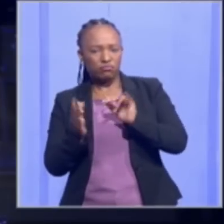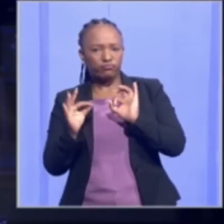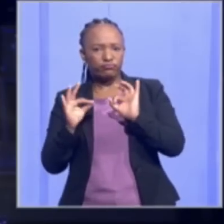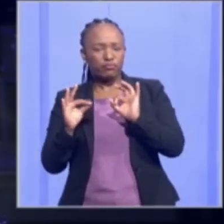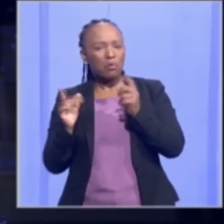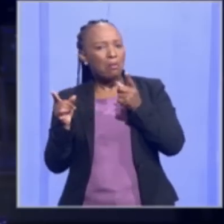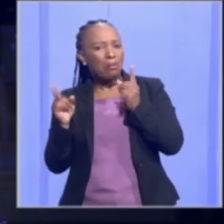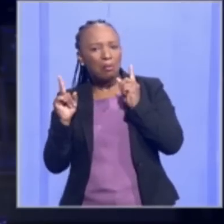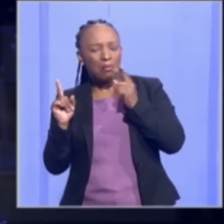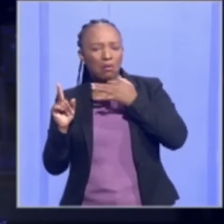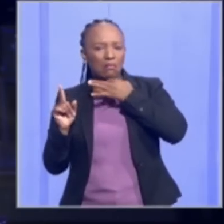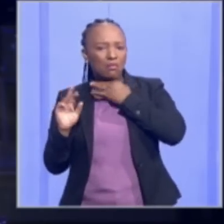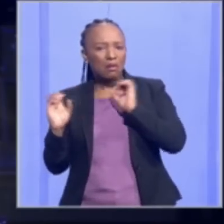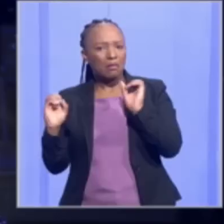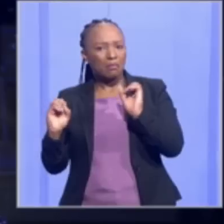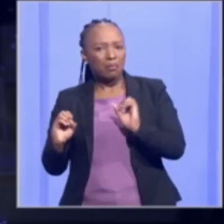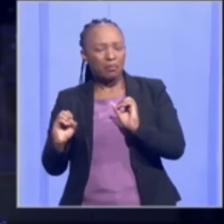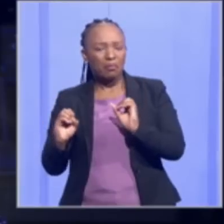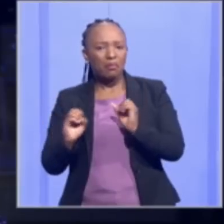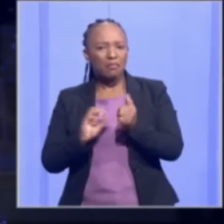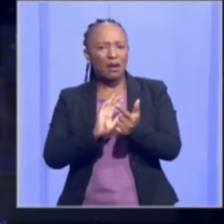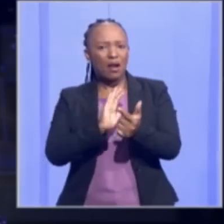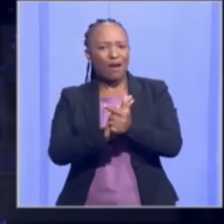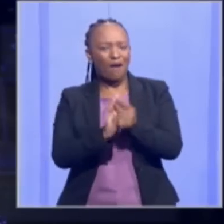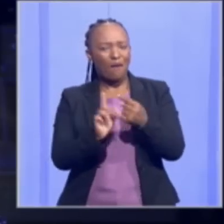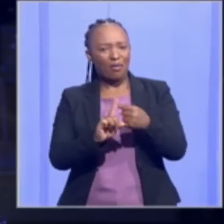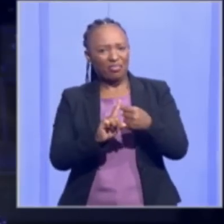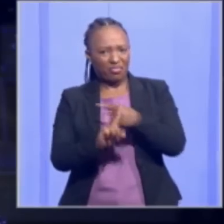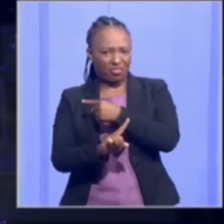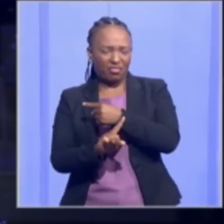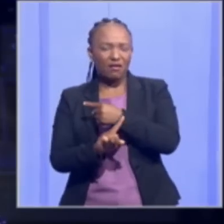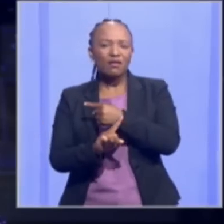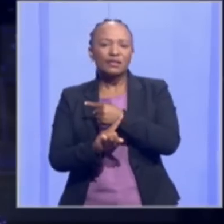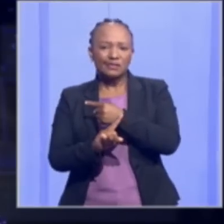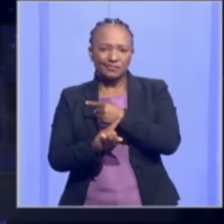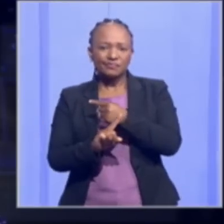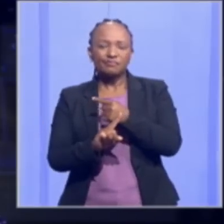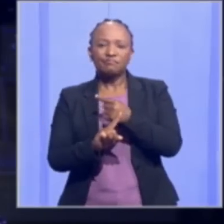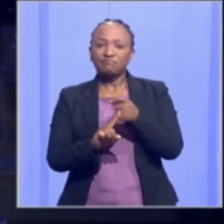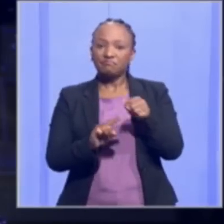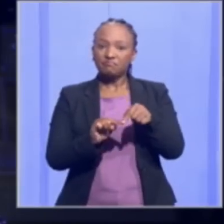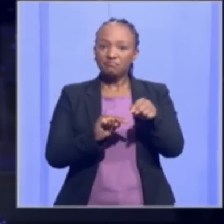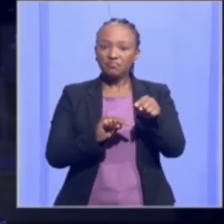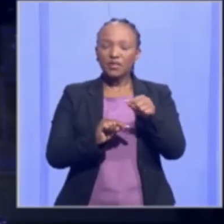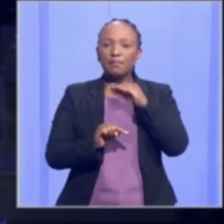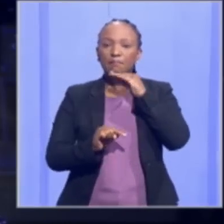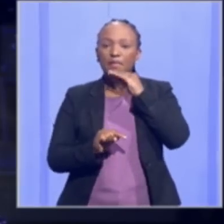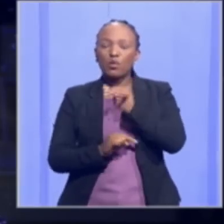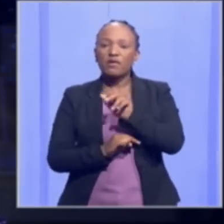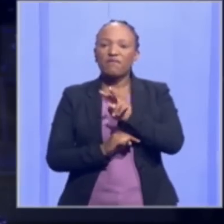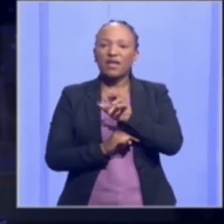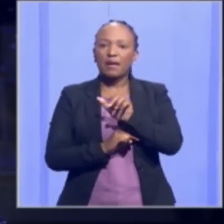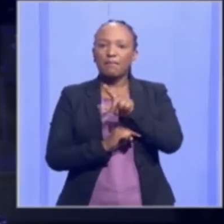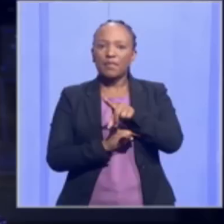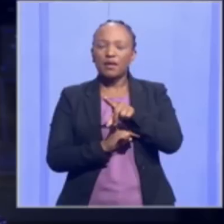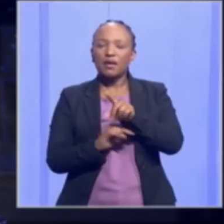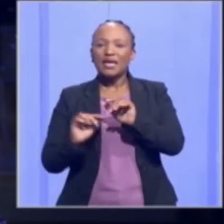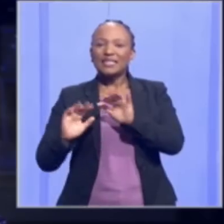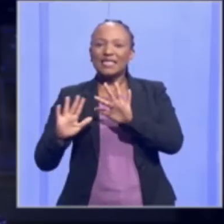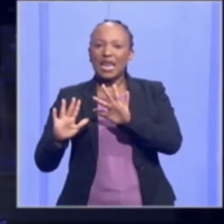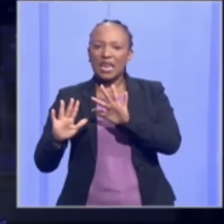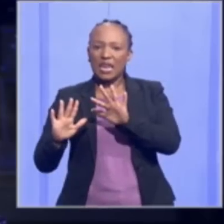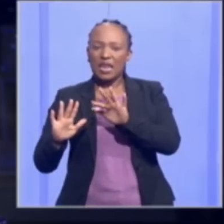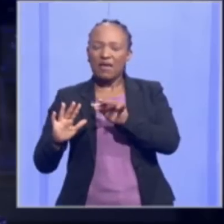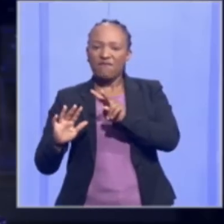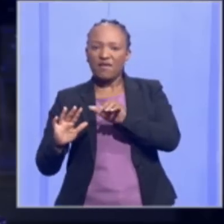ya kotsi ya bona ke kgatikelo ya molao. Leano lena le dumella bahlanka ba leshome ba